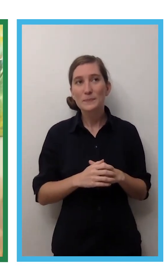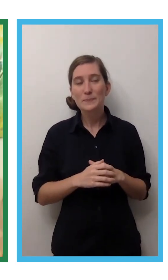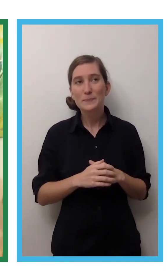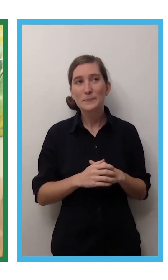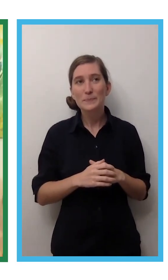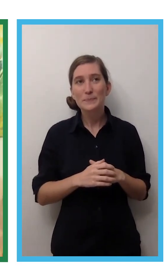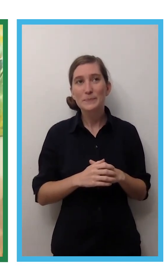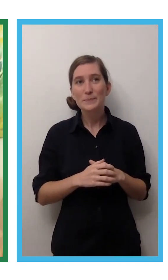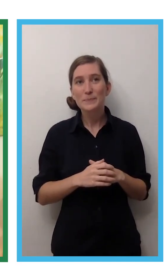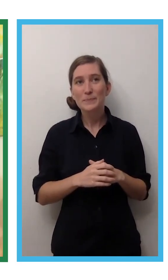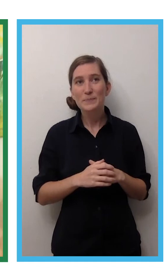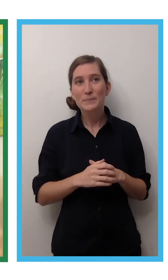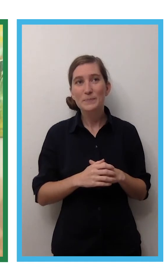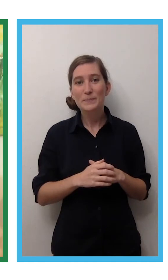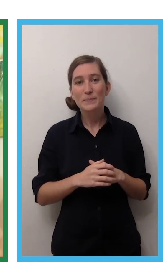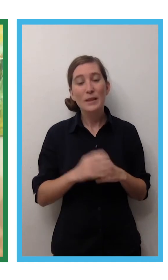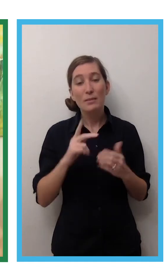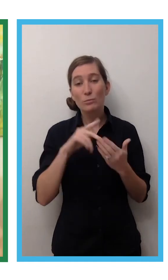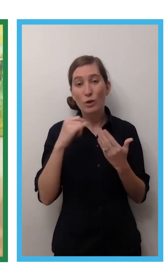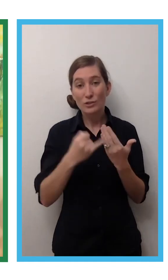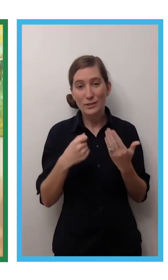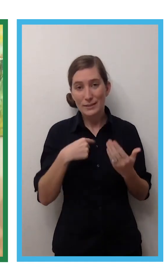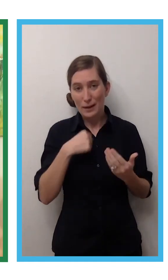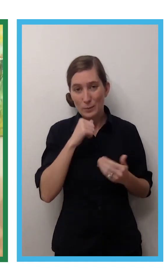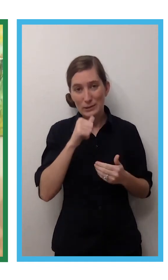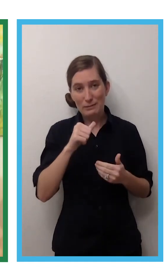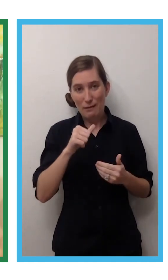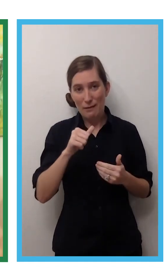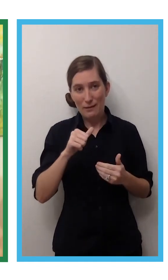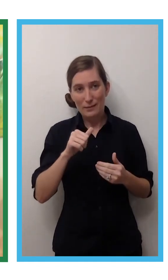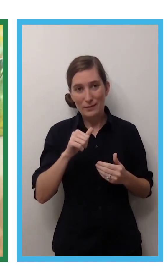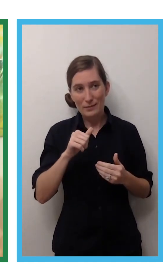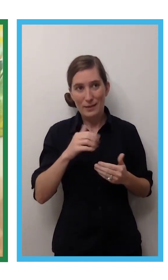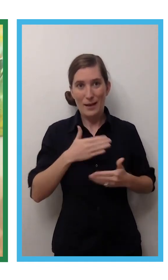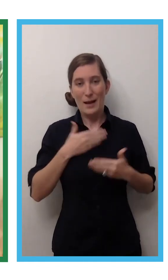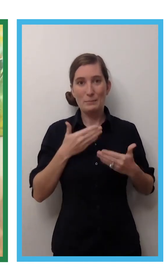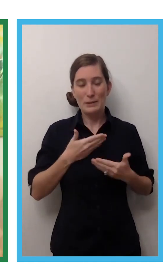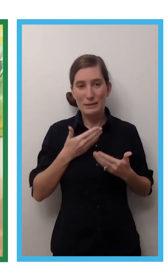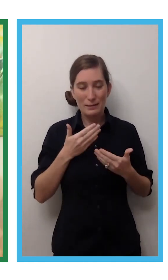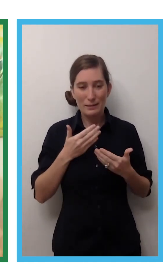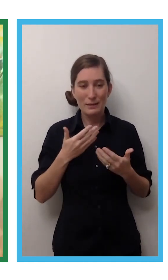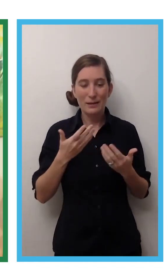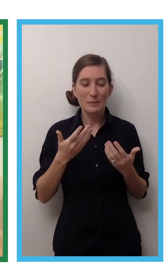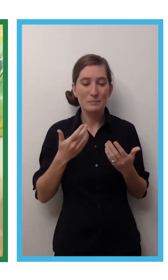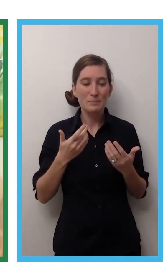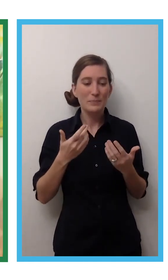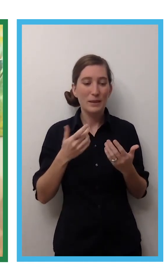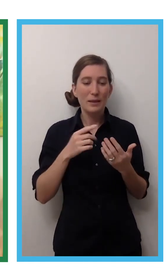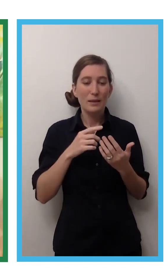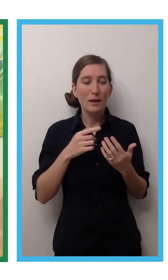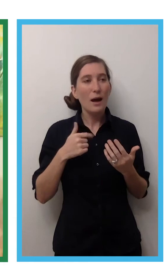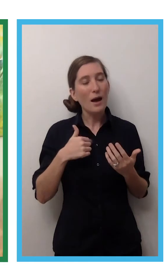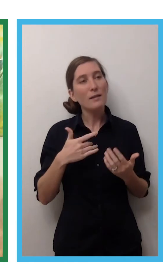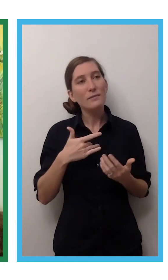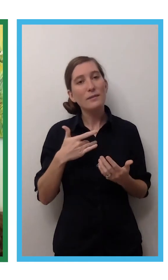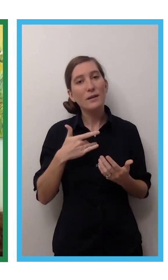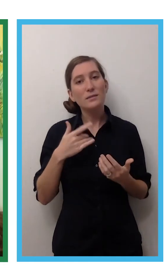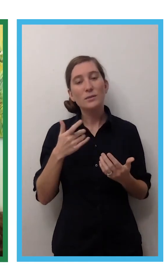that I wasn't so happy about, I think were those that I felt